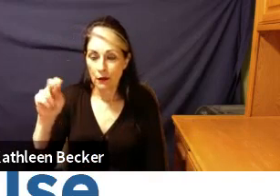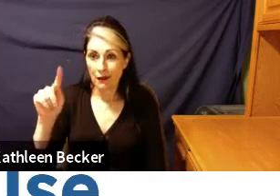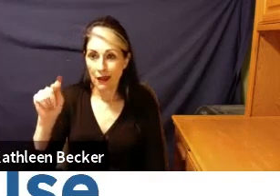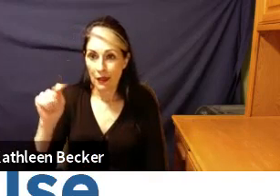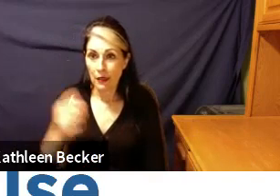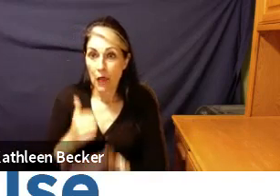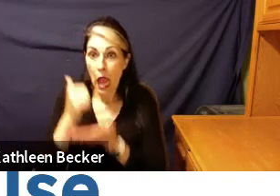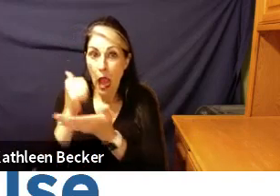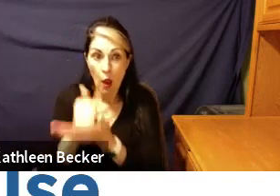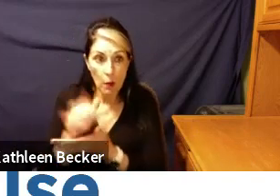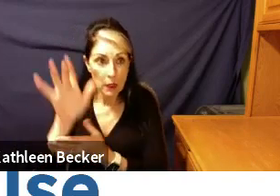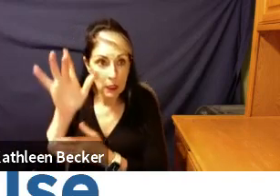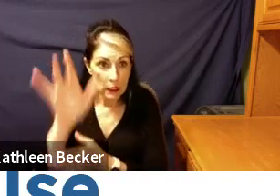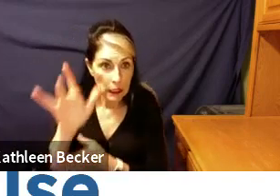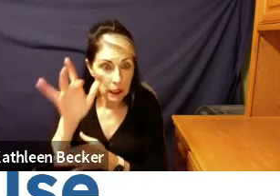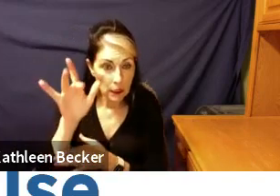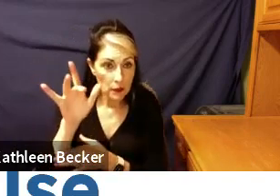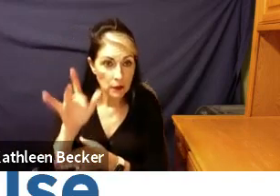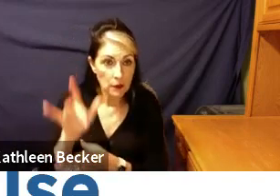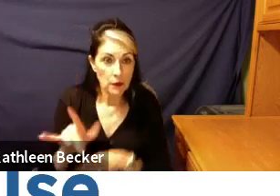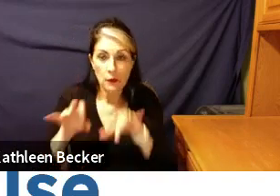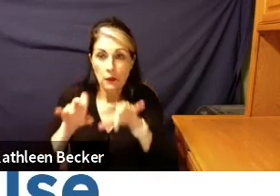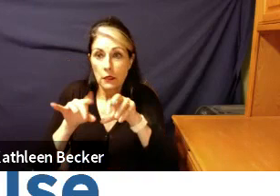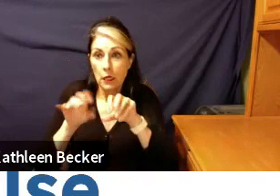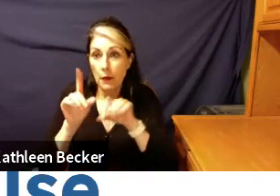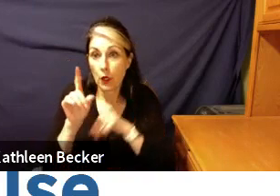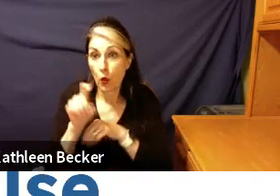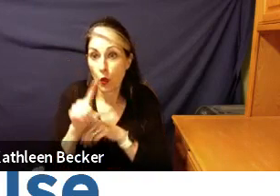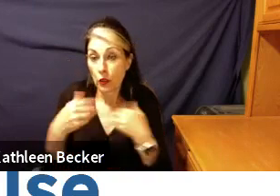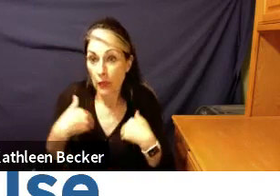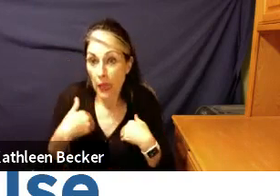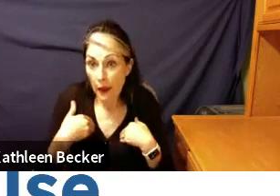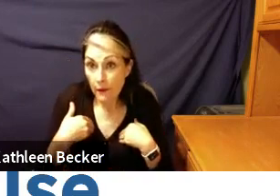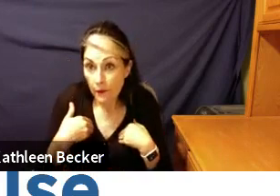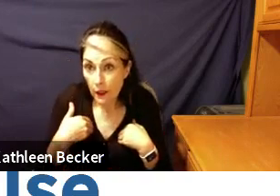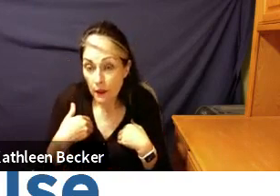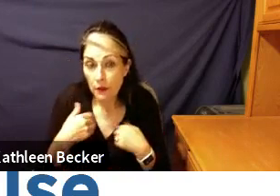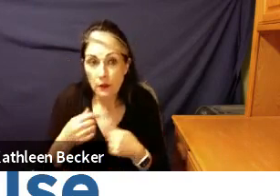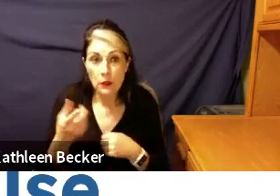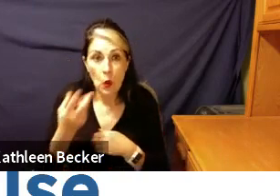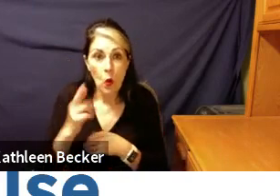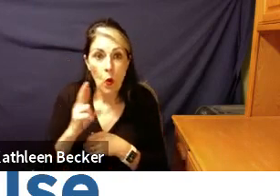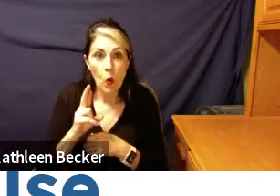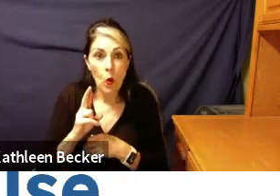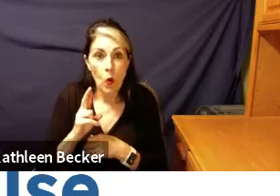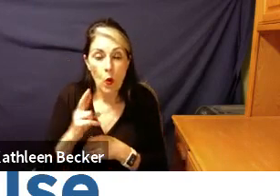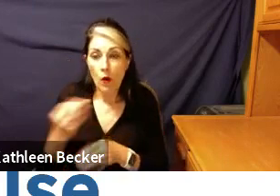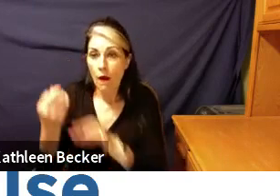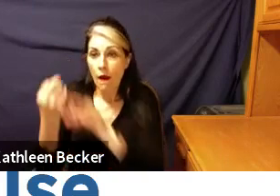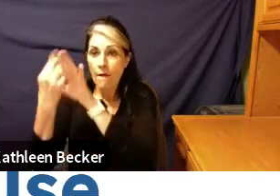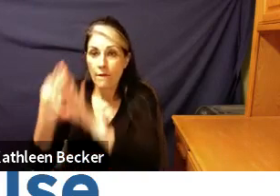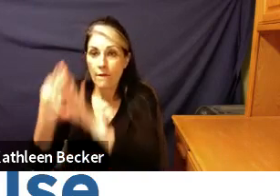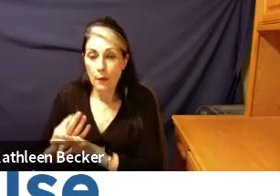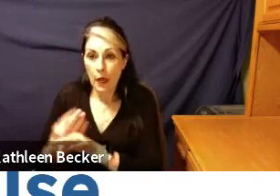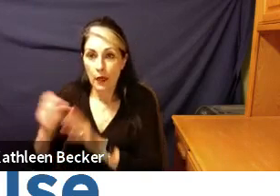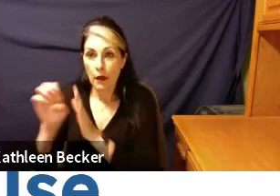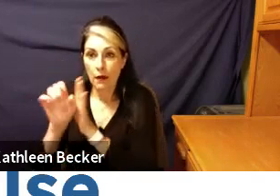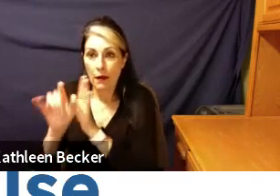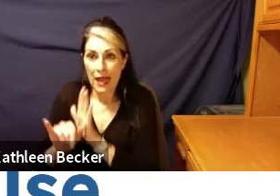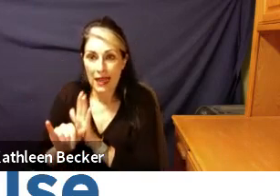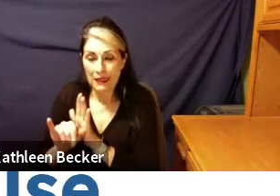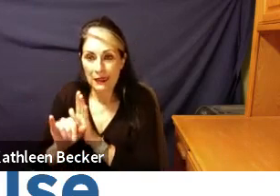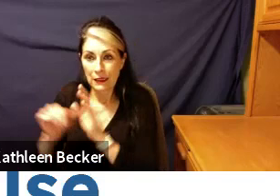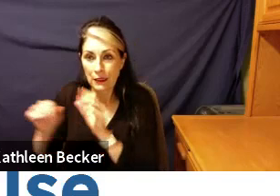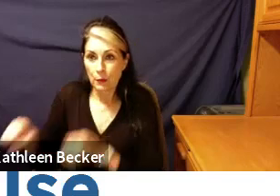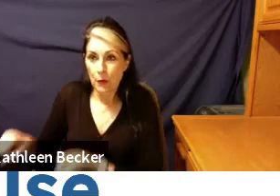They can type in a question that they have, or they can get feedback on an essay by